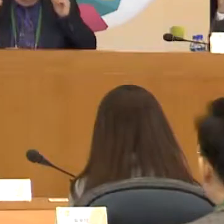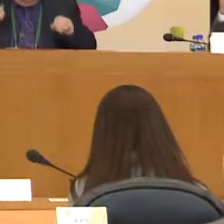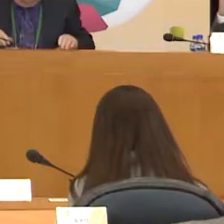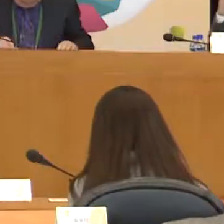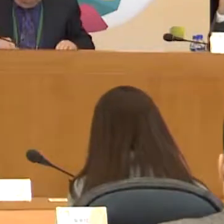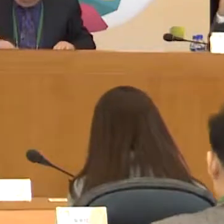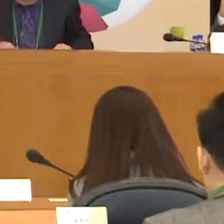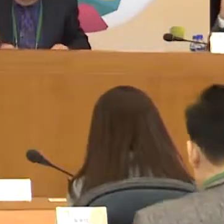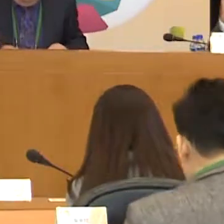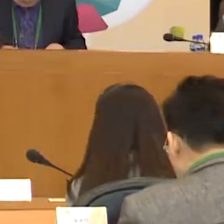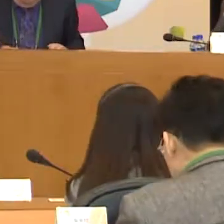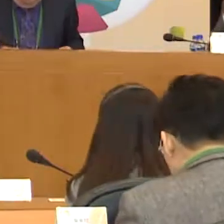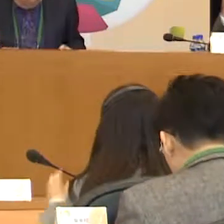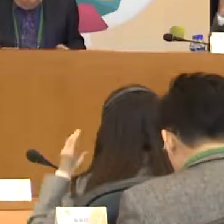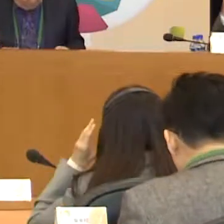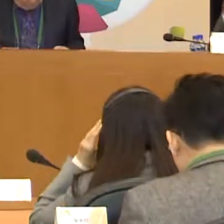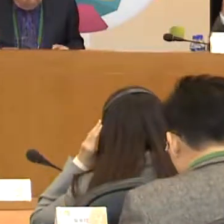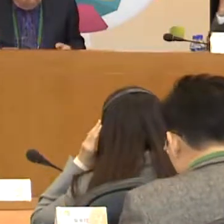Good morning again.